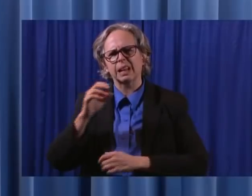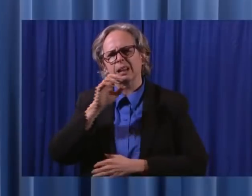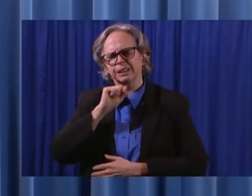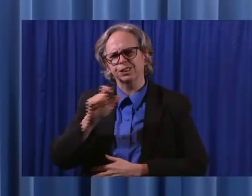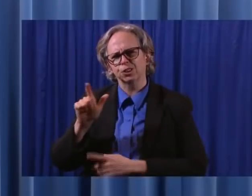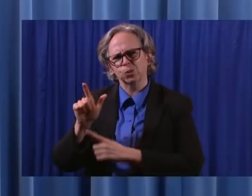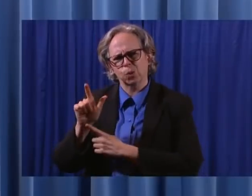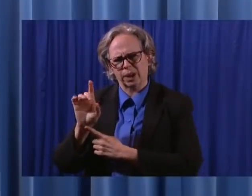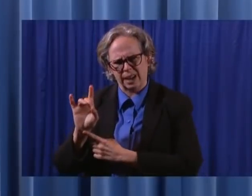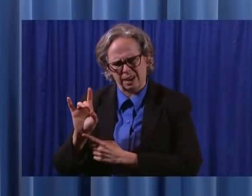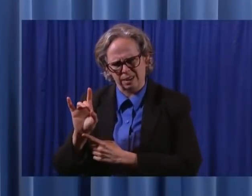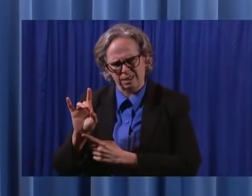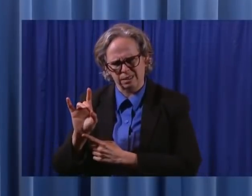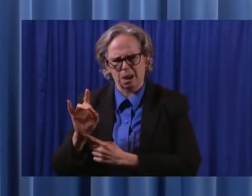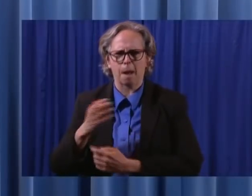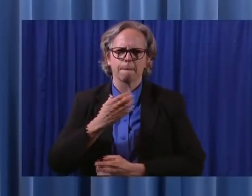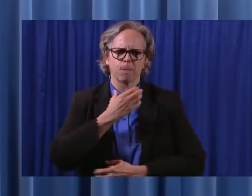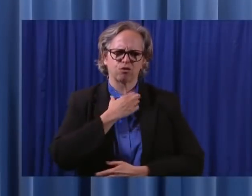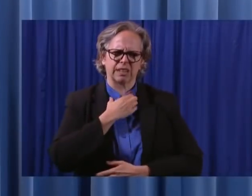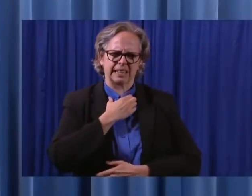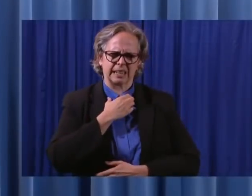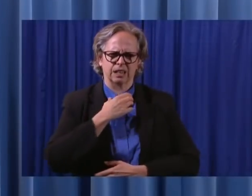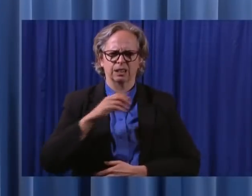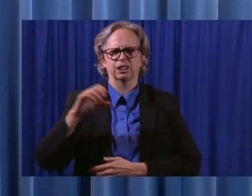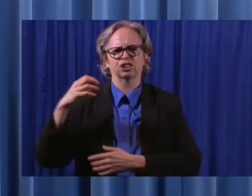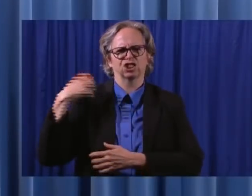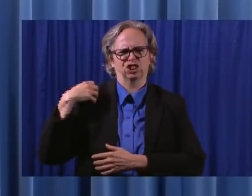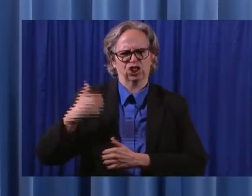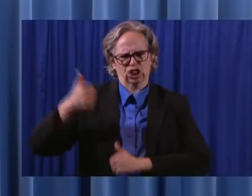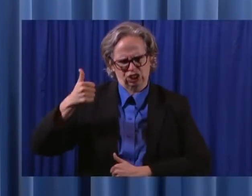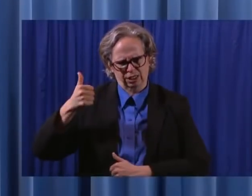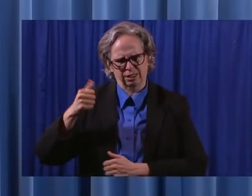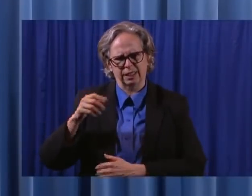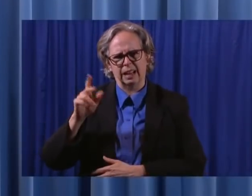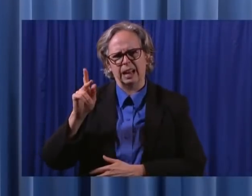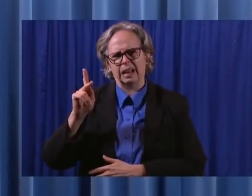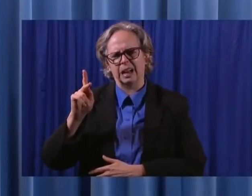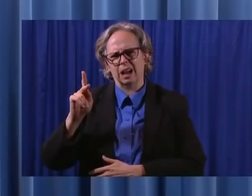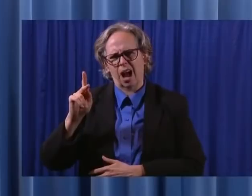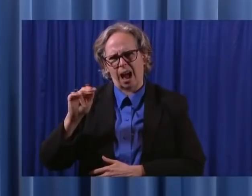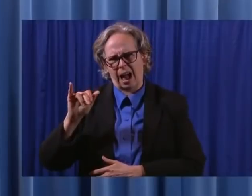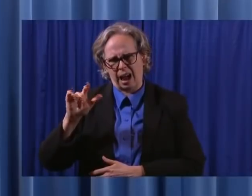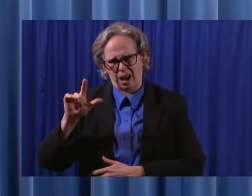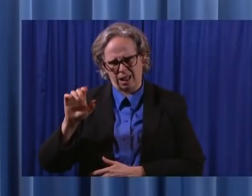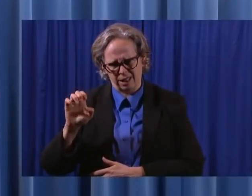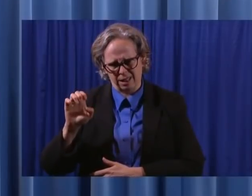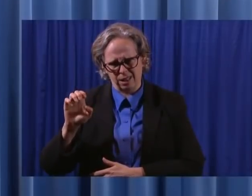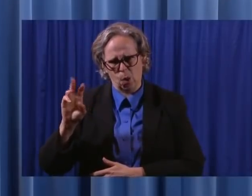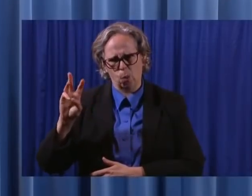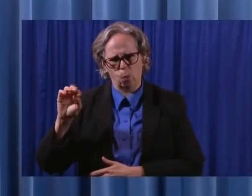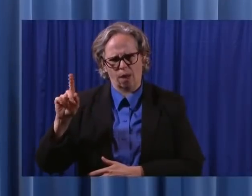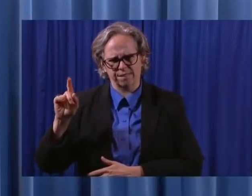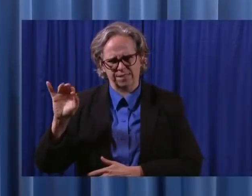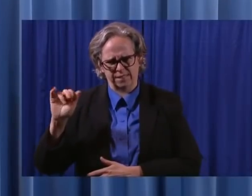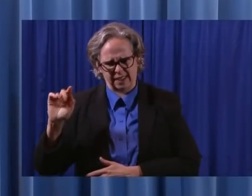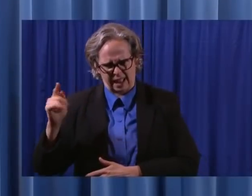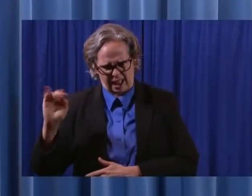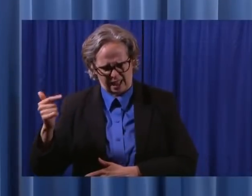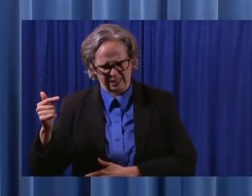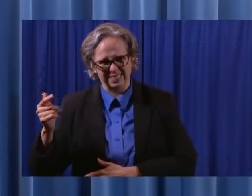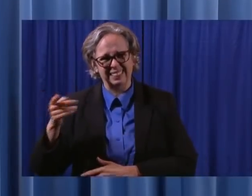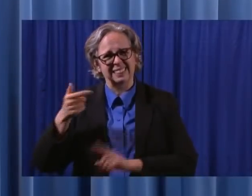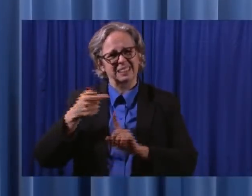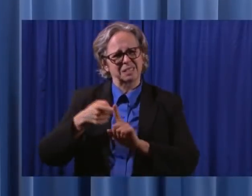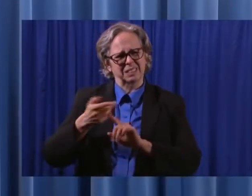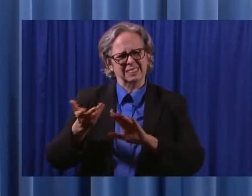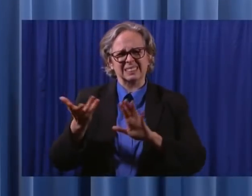Sergeant Wolfgang Kyle Wininger. The sergeant died in a military training accident